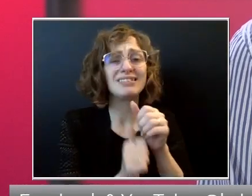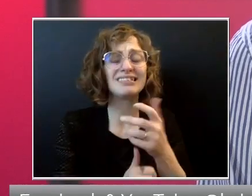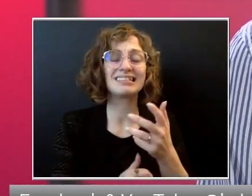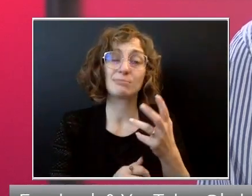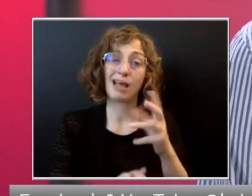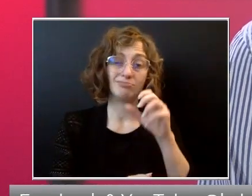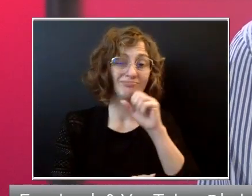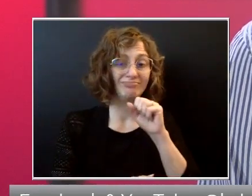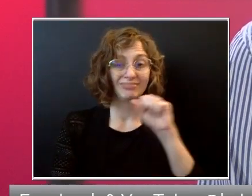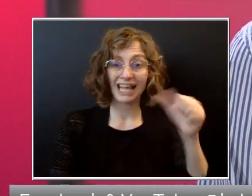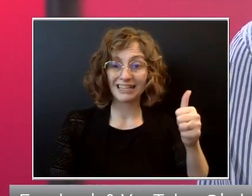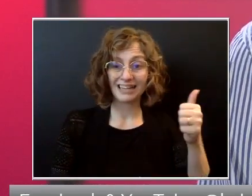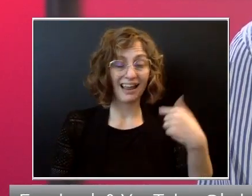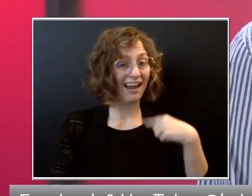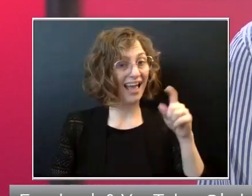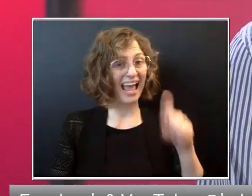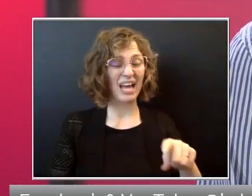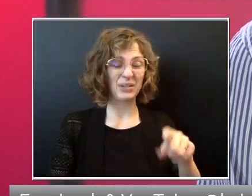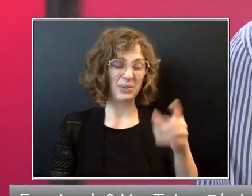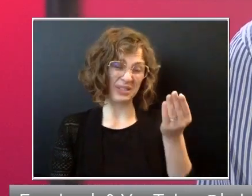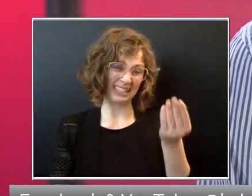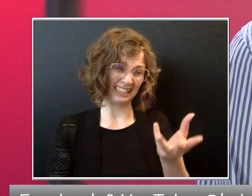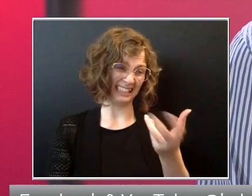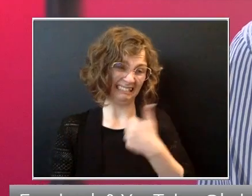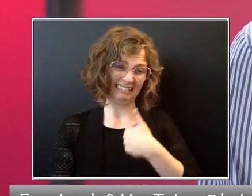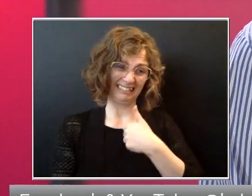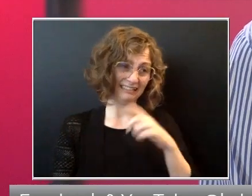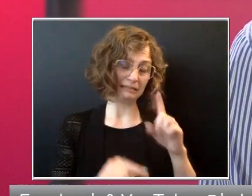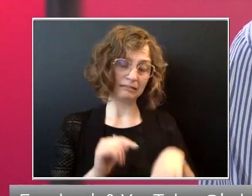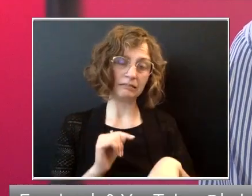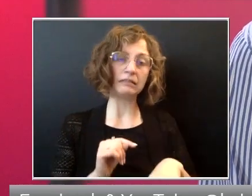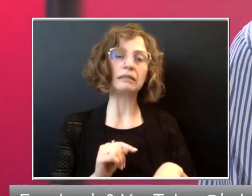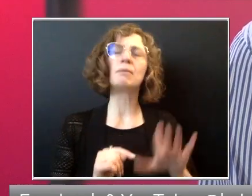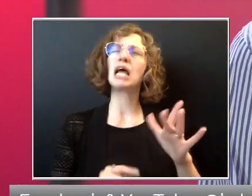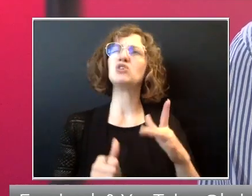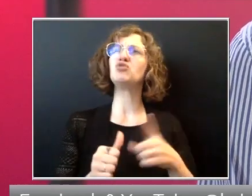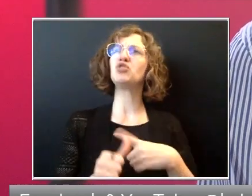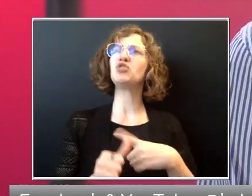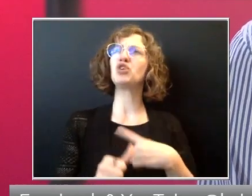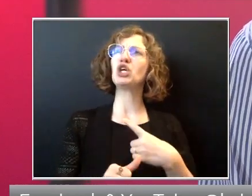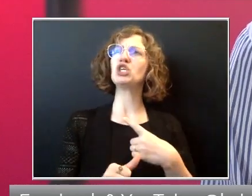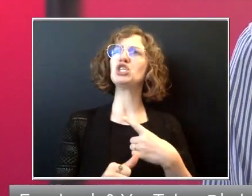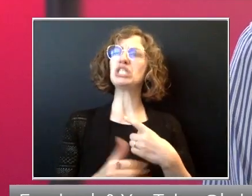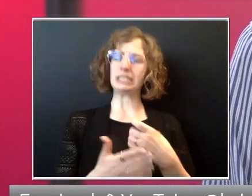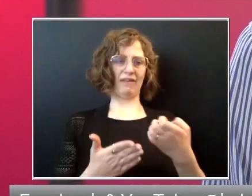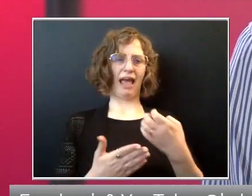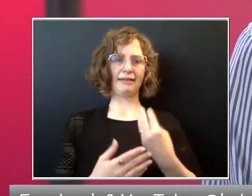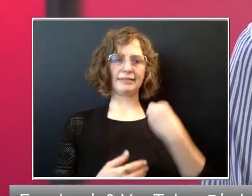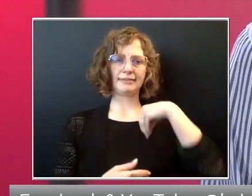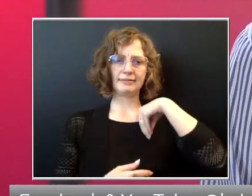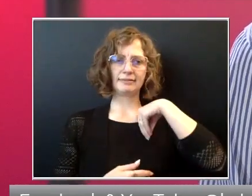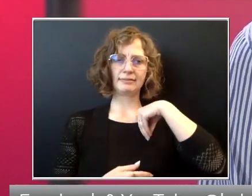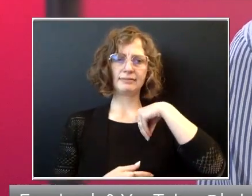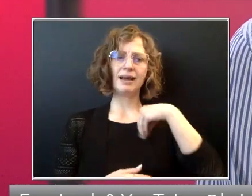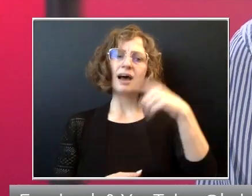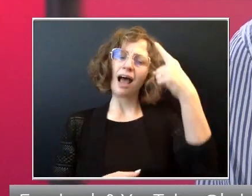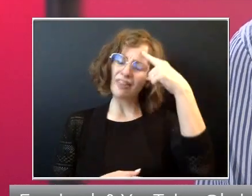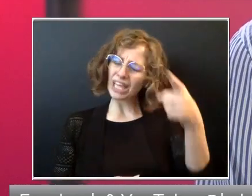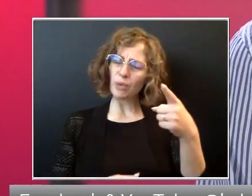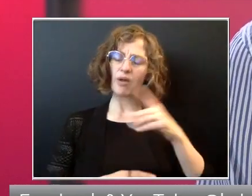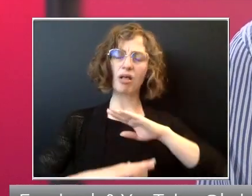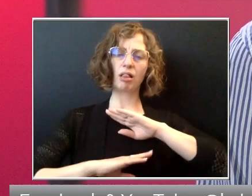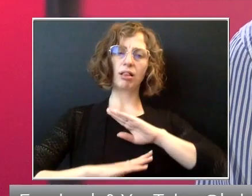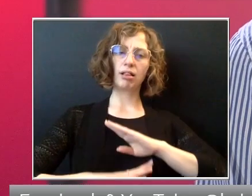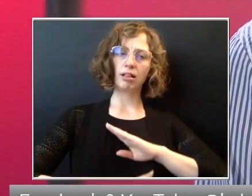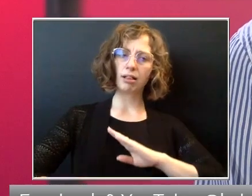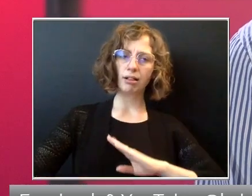but no, his first device, I think he was probably relieved like I was. It's a insurance policy and gives